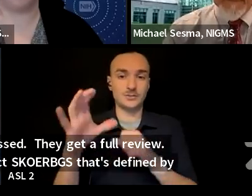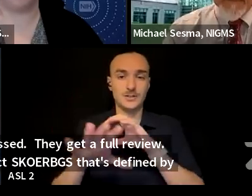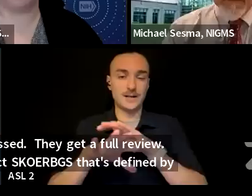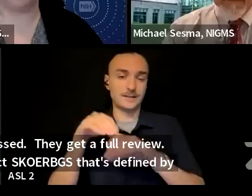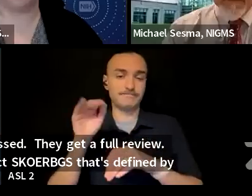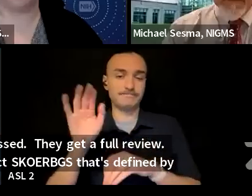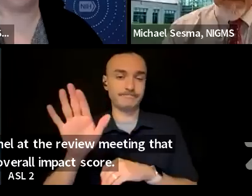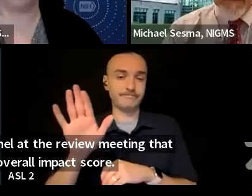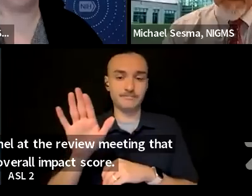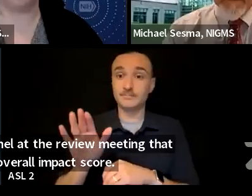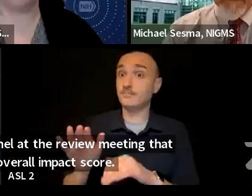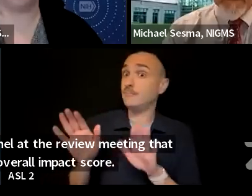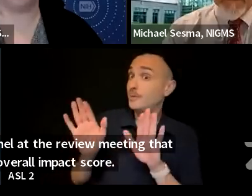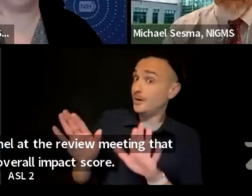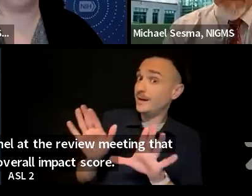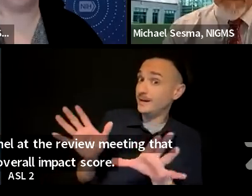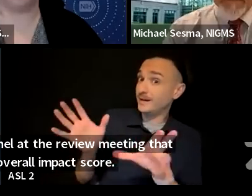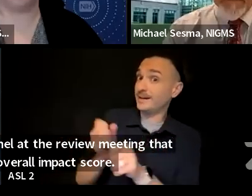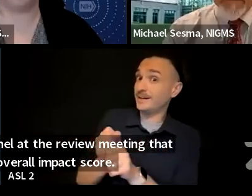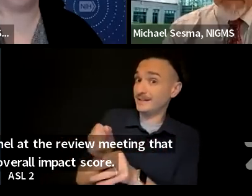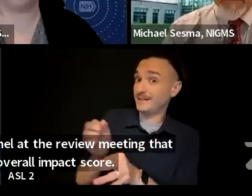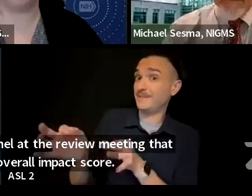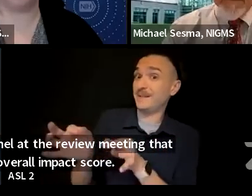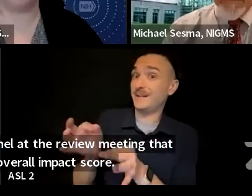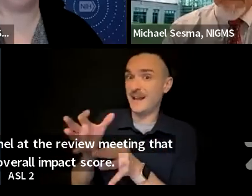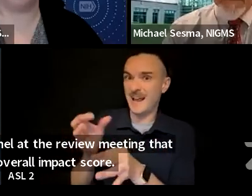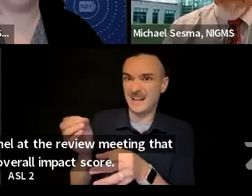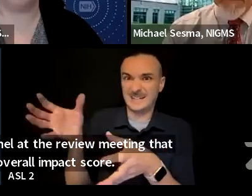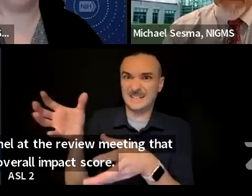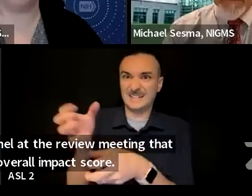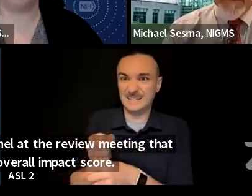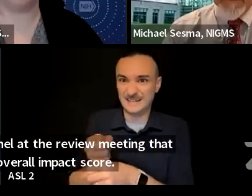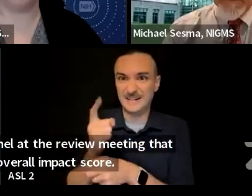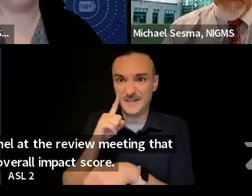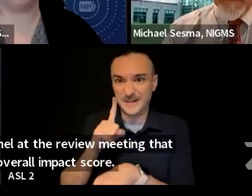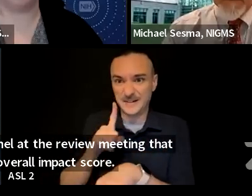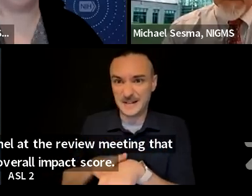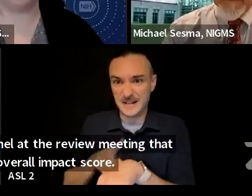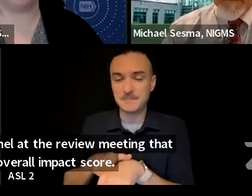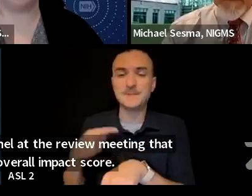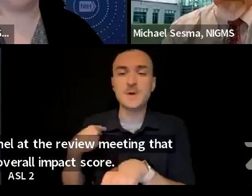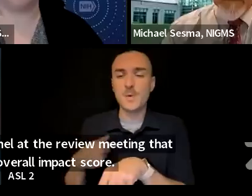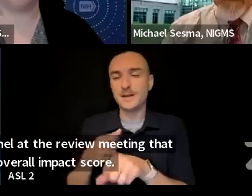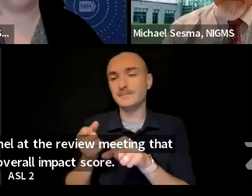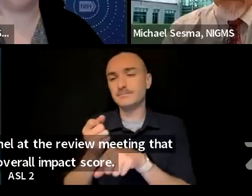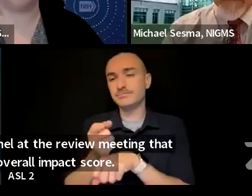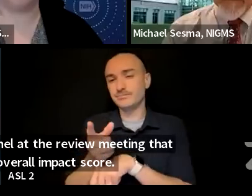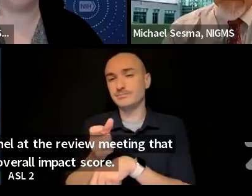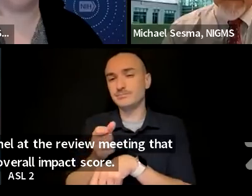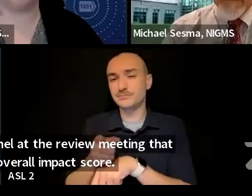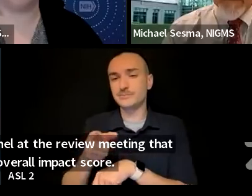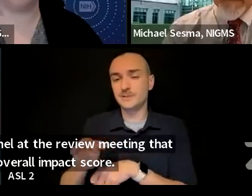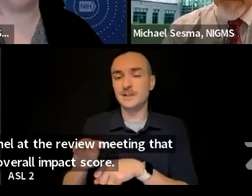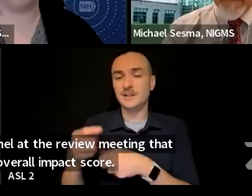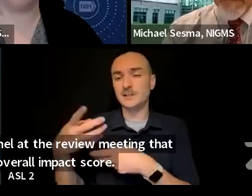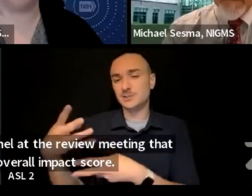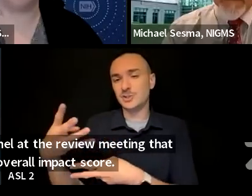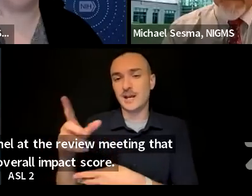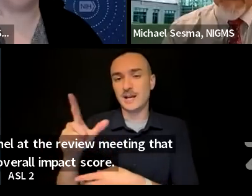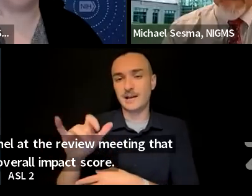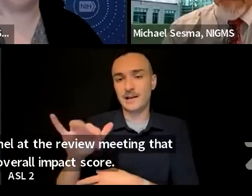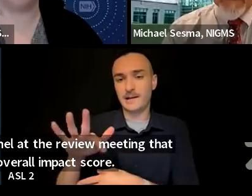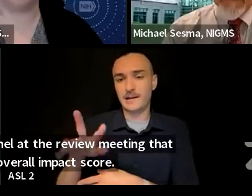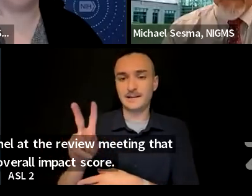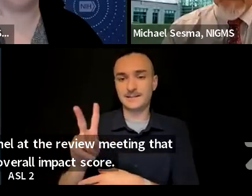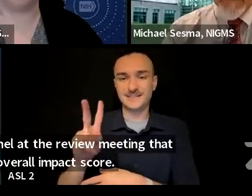obviously we are putting some links into the chat to help you. I understand that we are